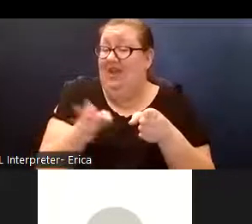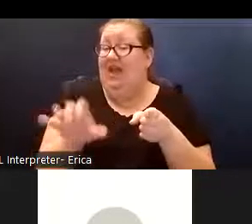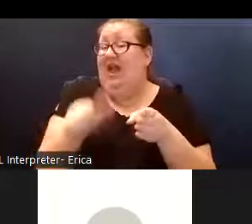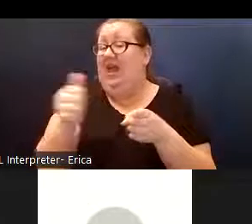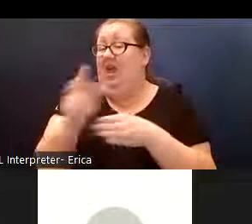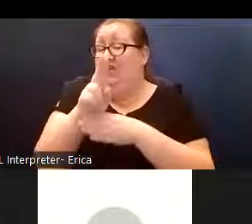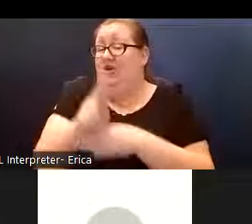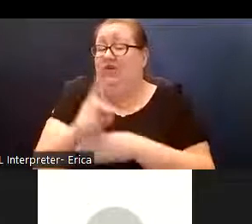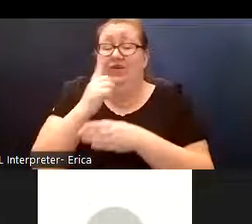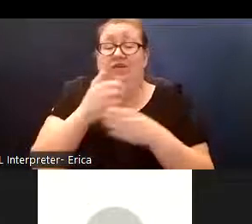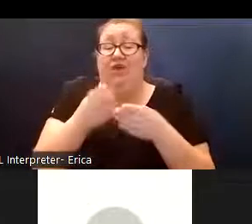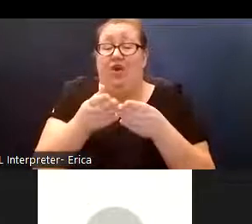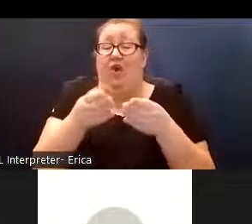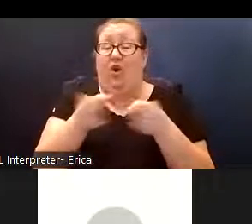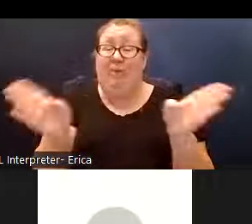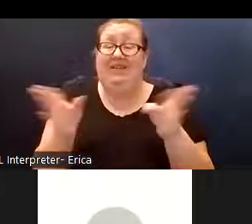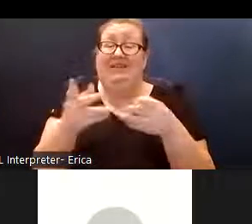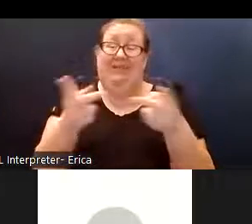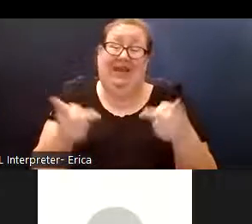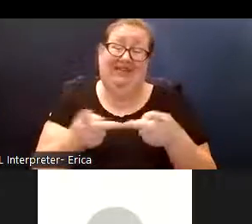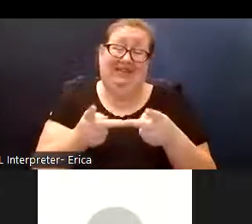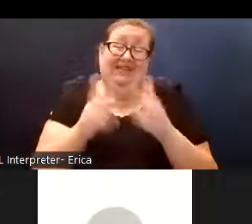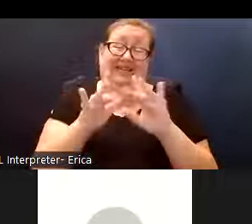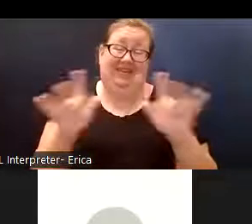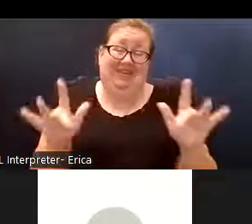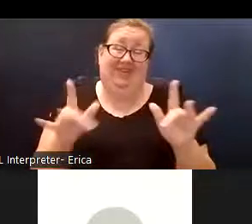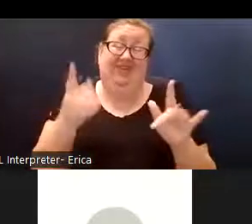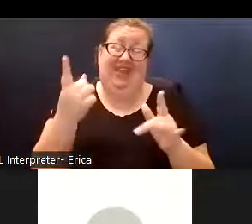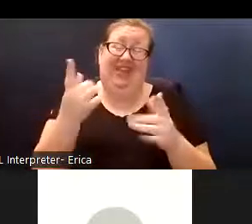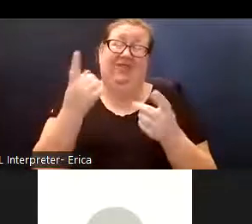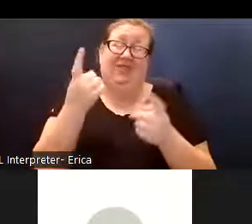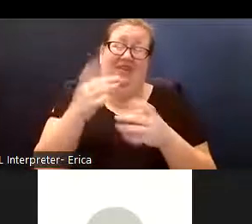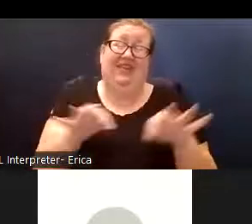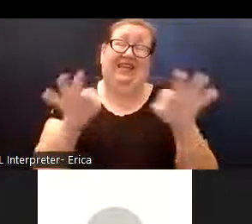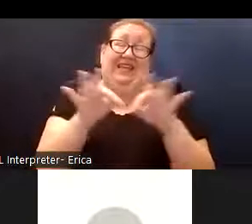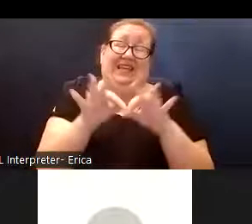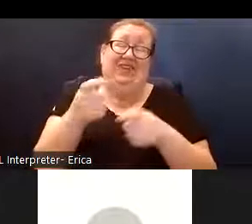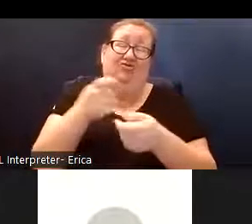for open spaces, etc. So that is one of the key trade-offs there.